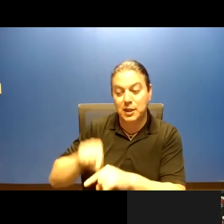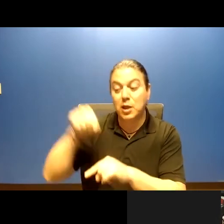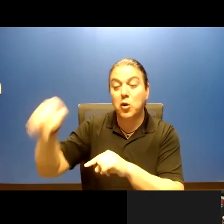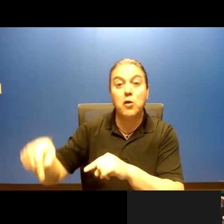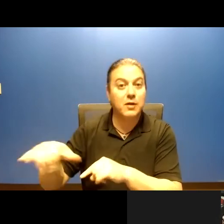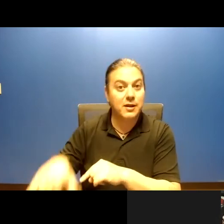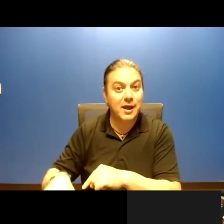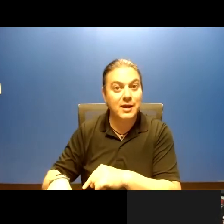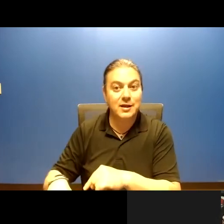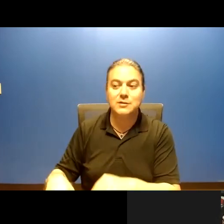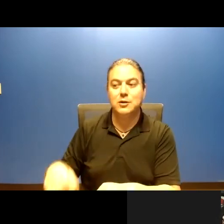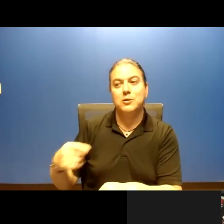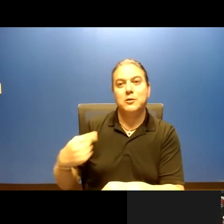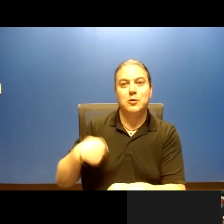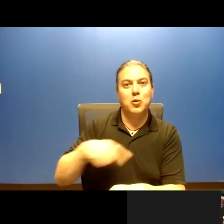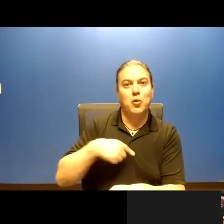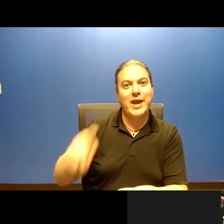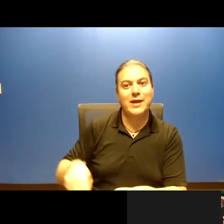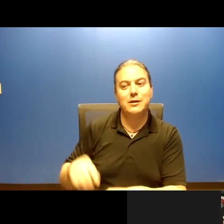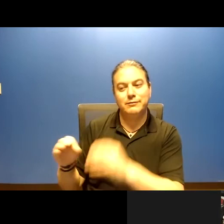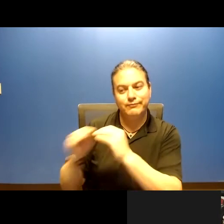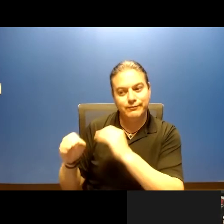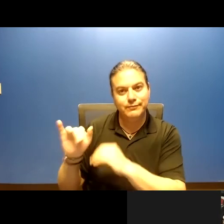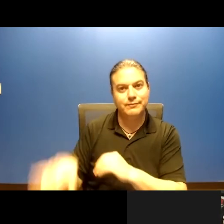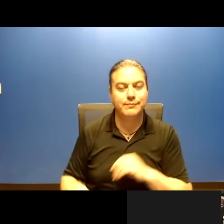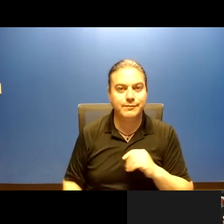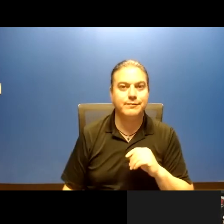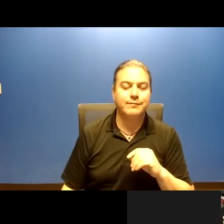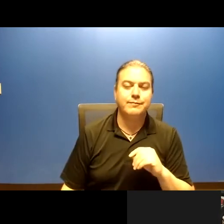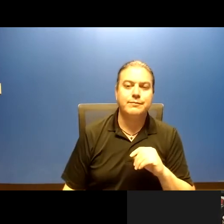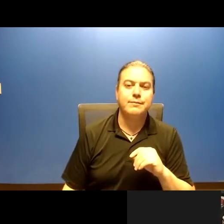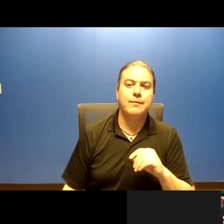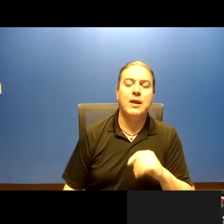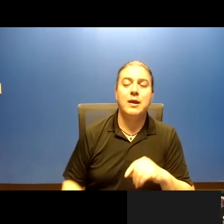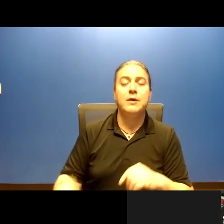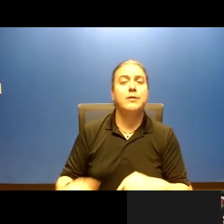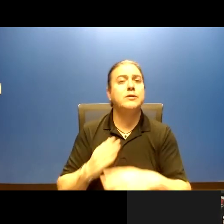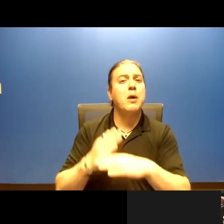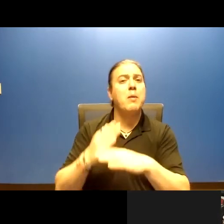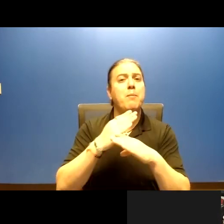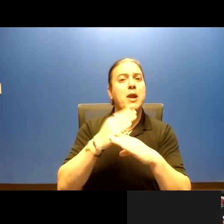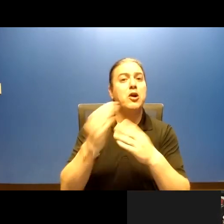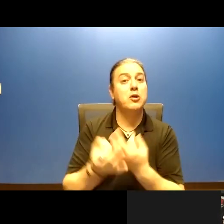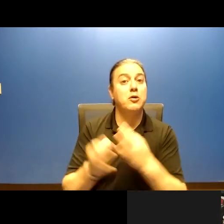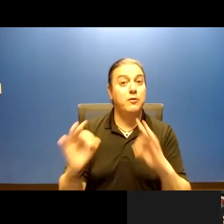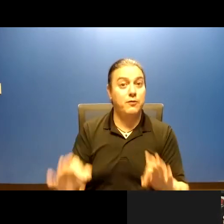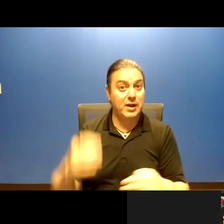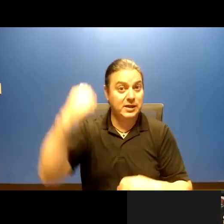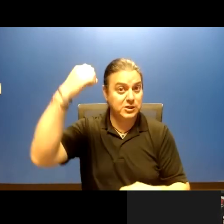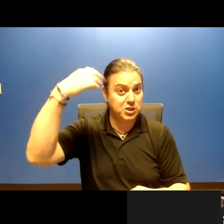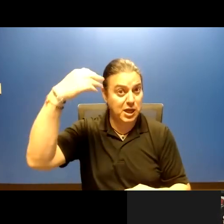that. Having someone that, barrier-free showers are really not difficult.